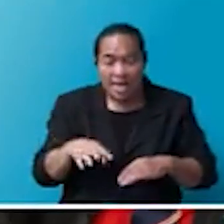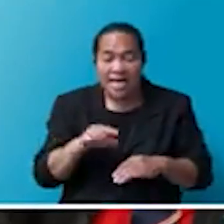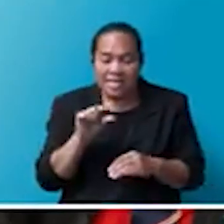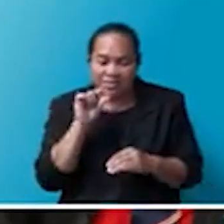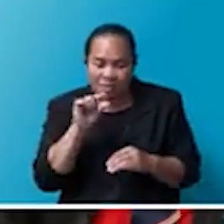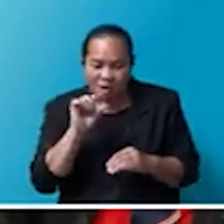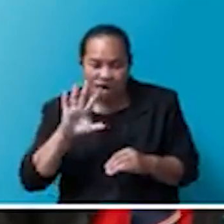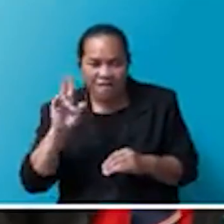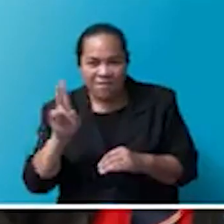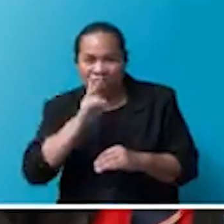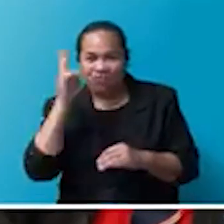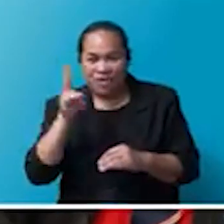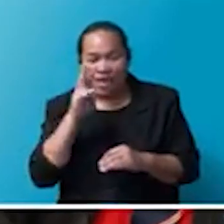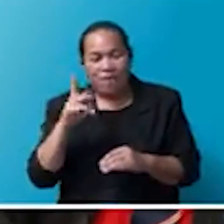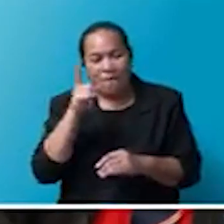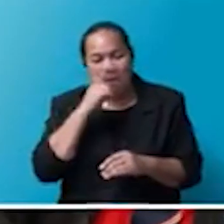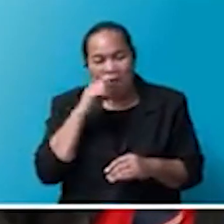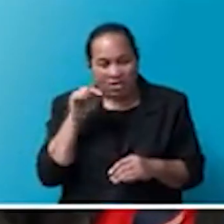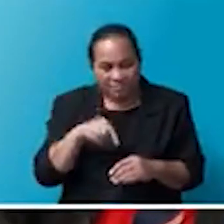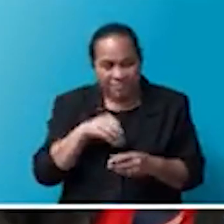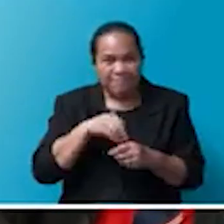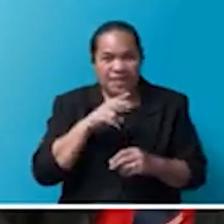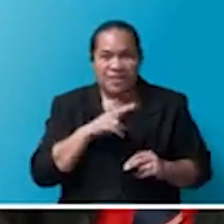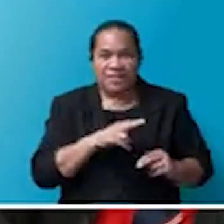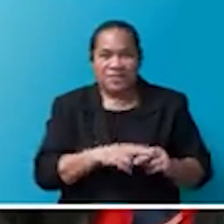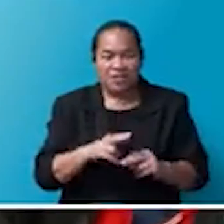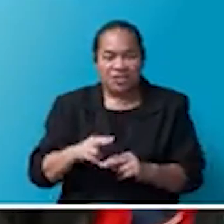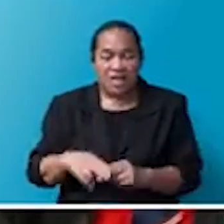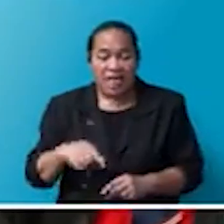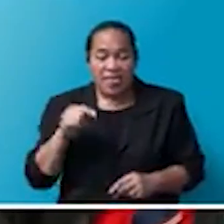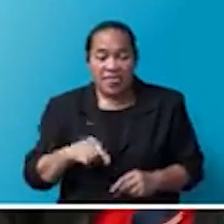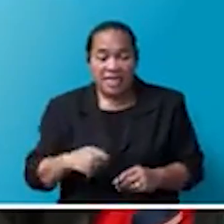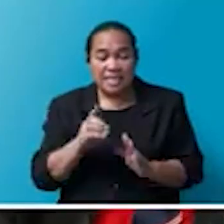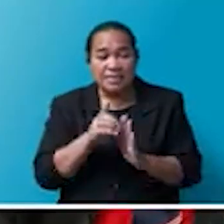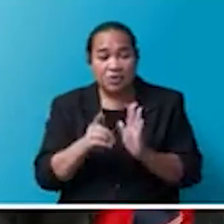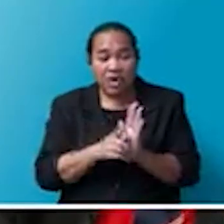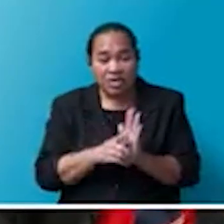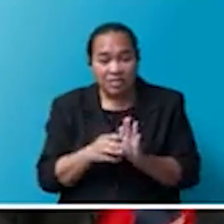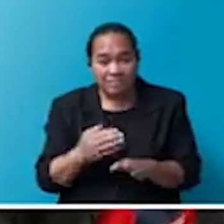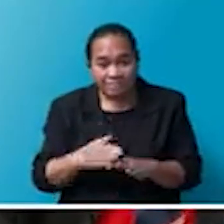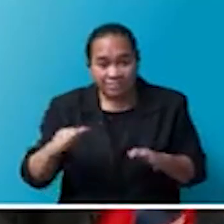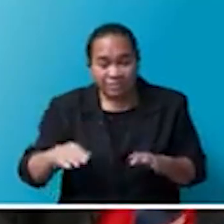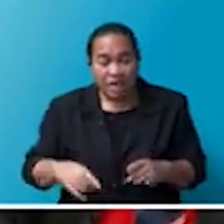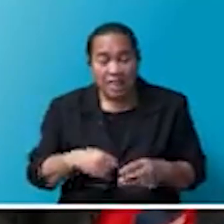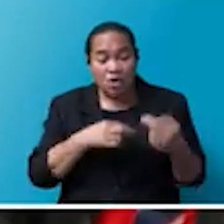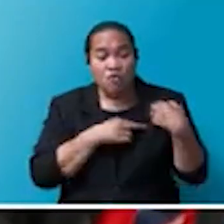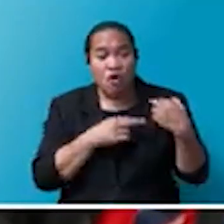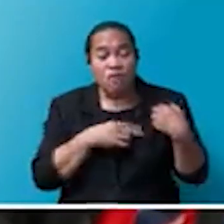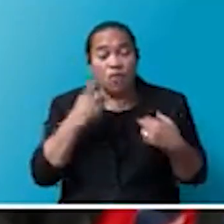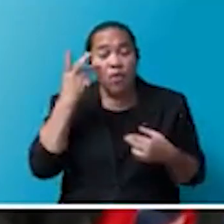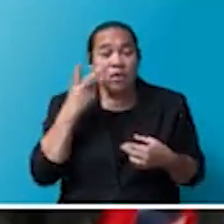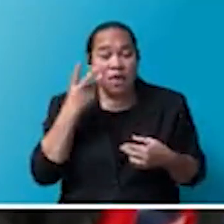triumph for the people of Fiji. And in this democratic renewal, the role of women and